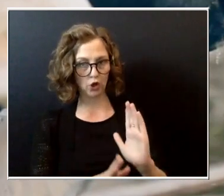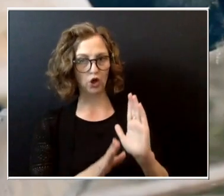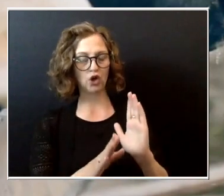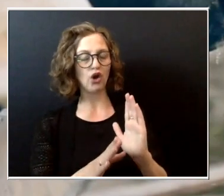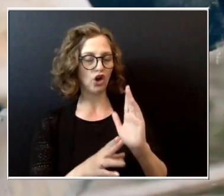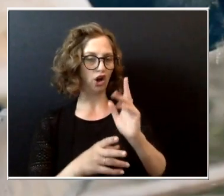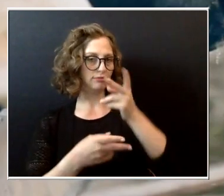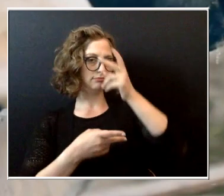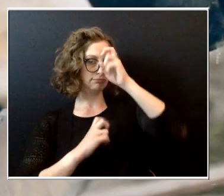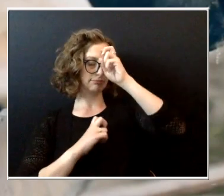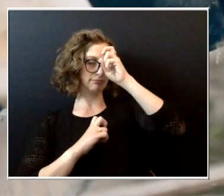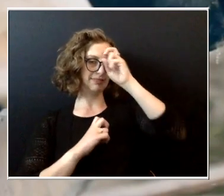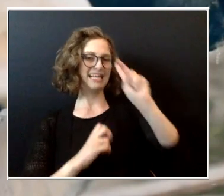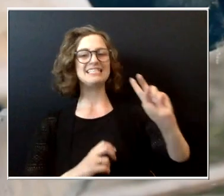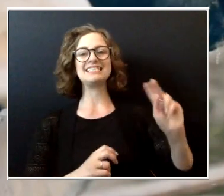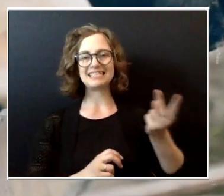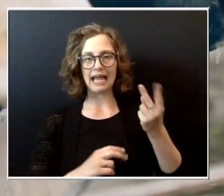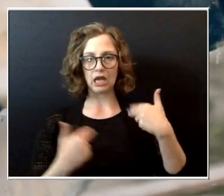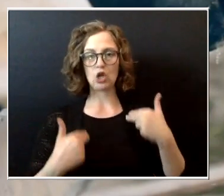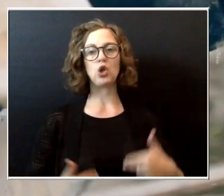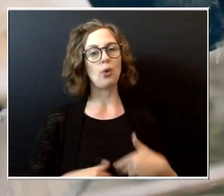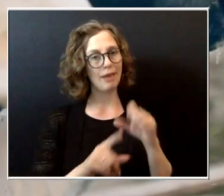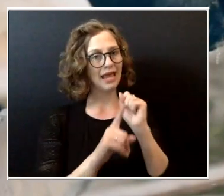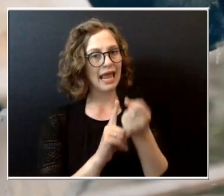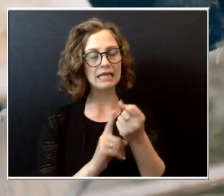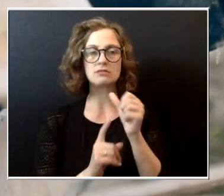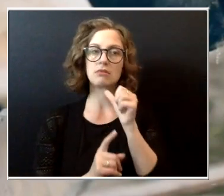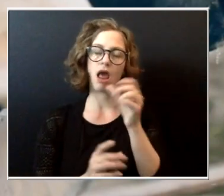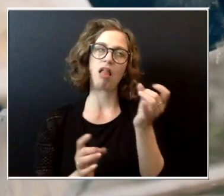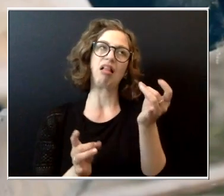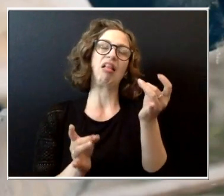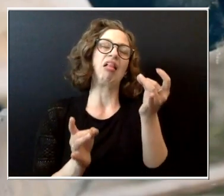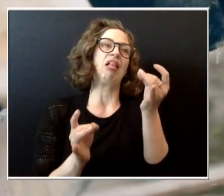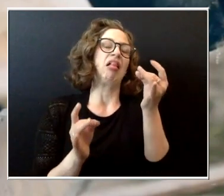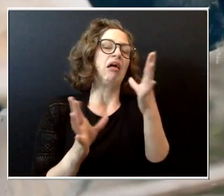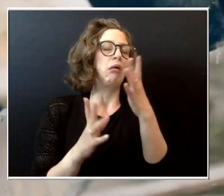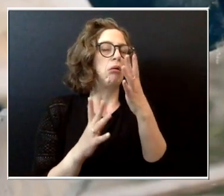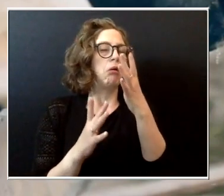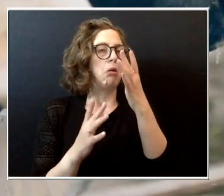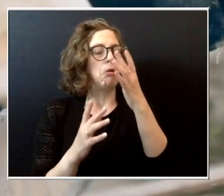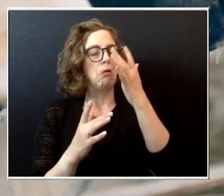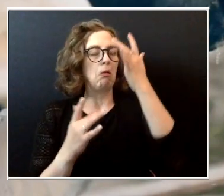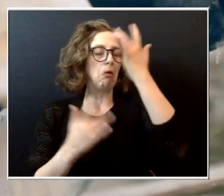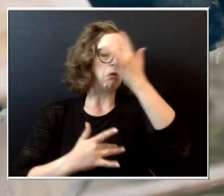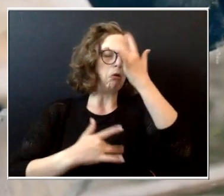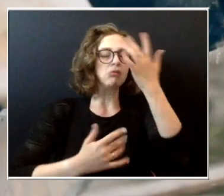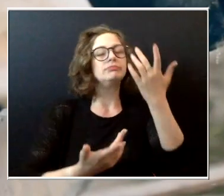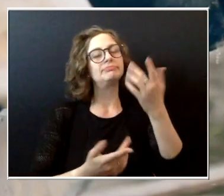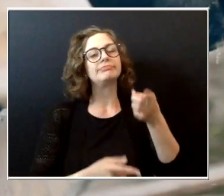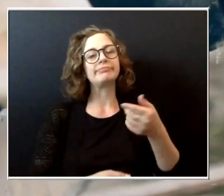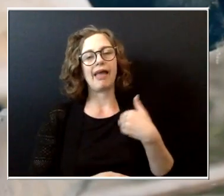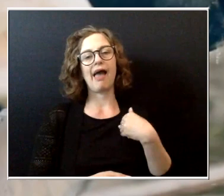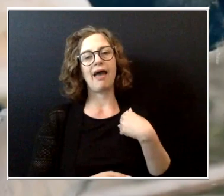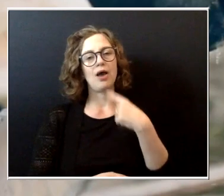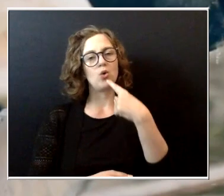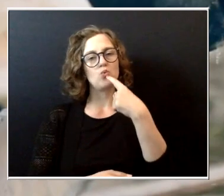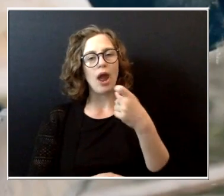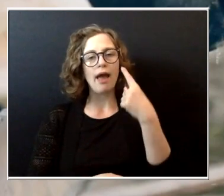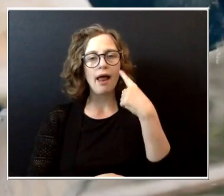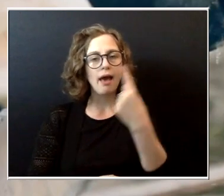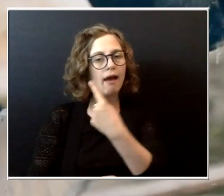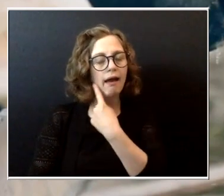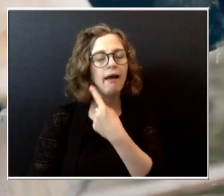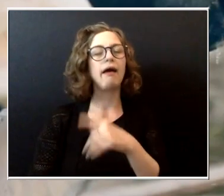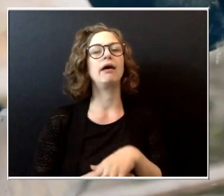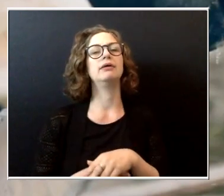very ill, did have that conjunctivitis or the red eyes, basically. The initial tests were positive from the samples